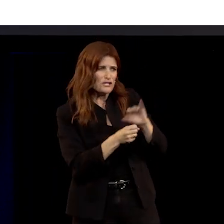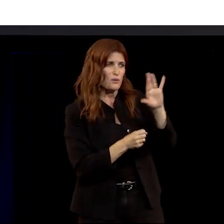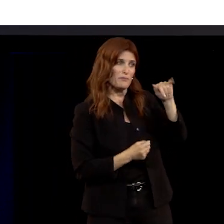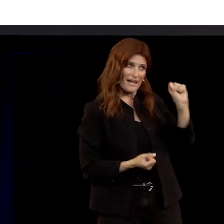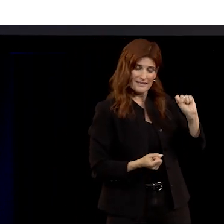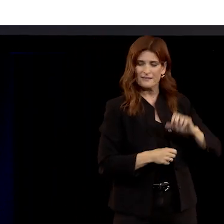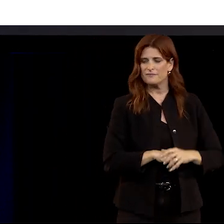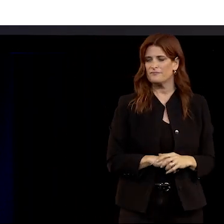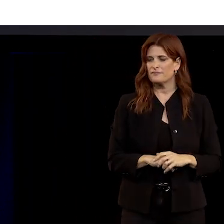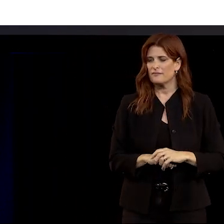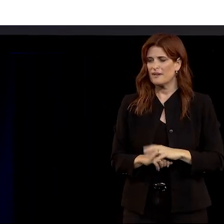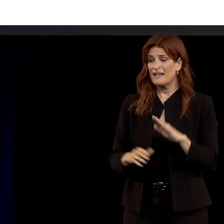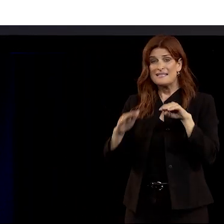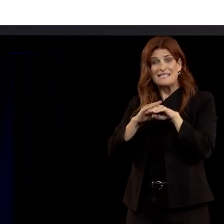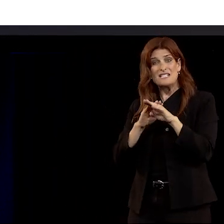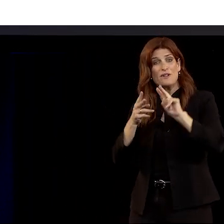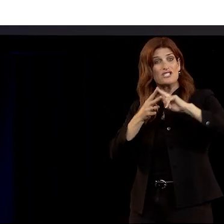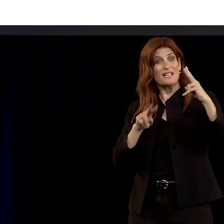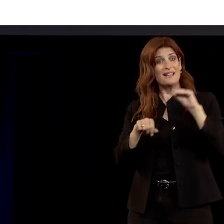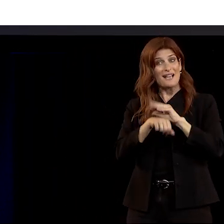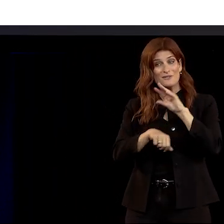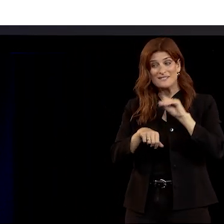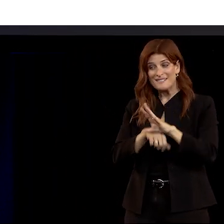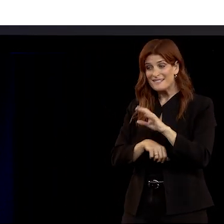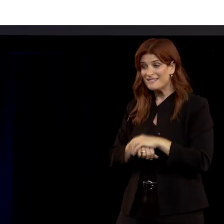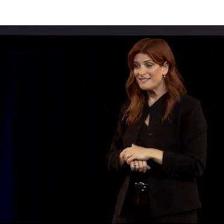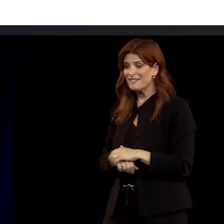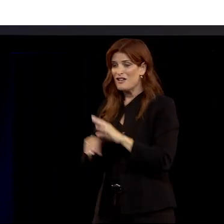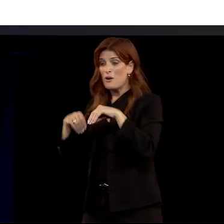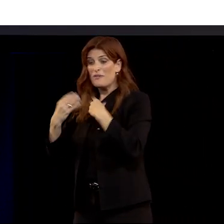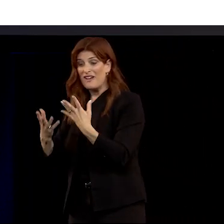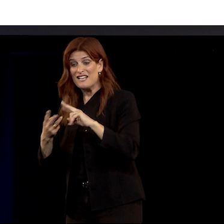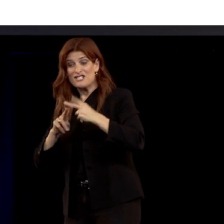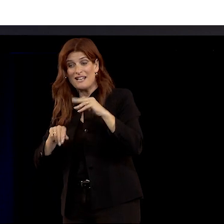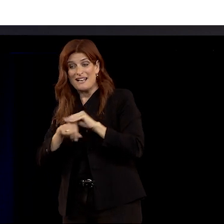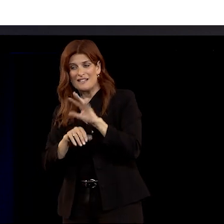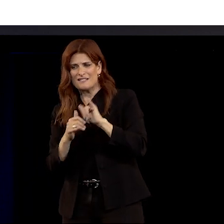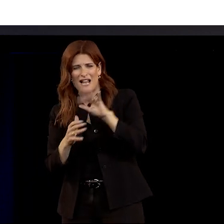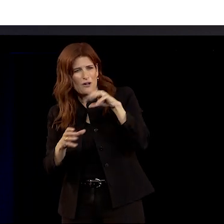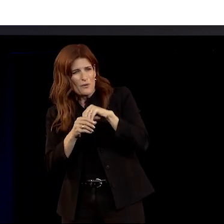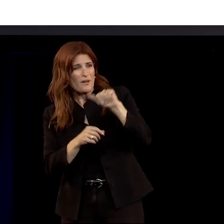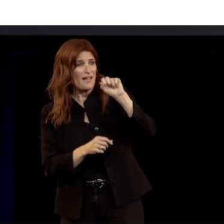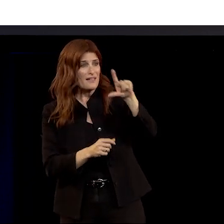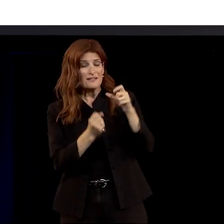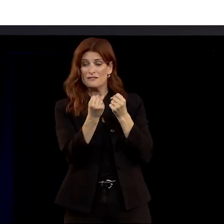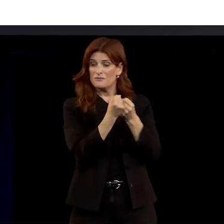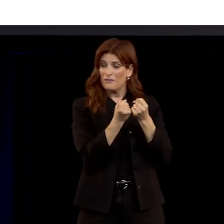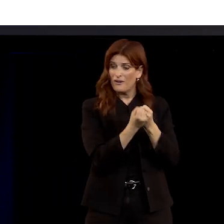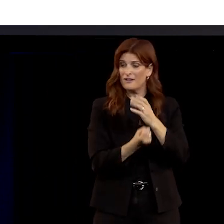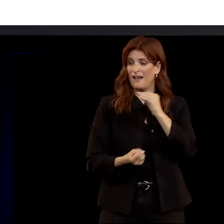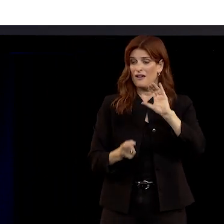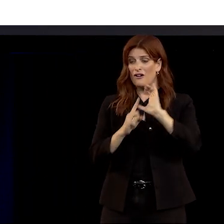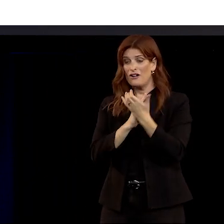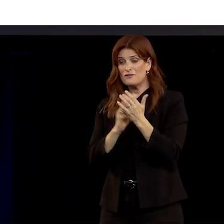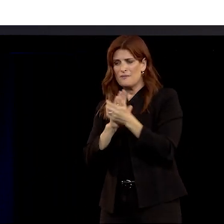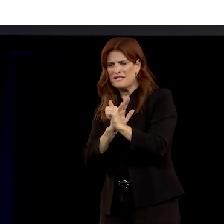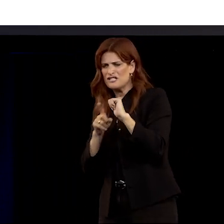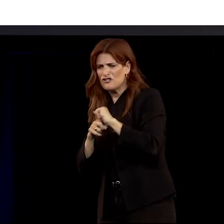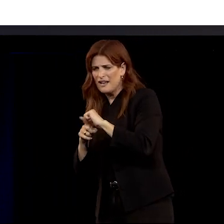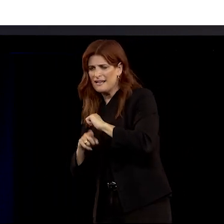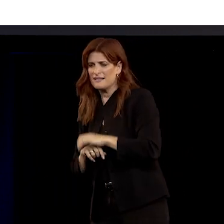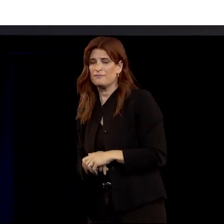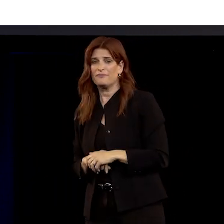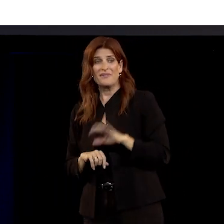is superior? Informed consent must include more than just medical risks. It must consider cultural, ethical